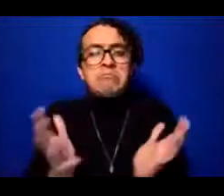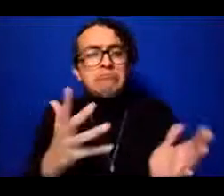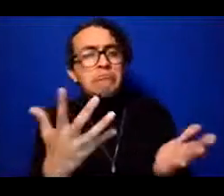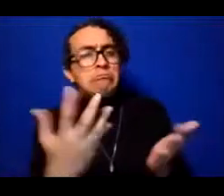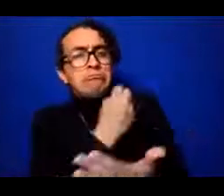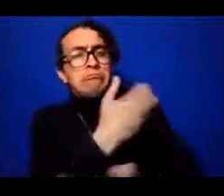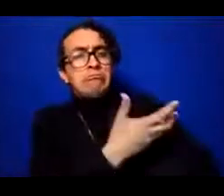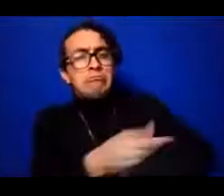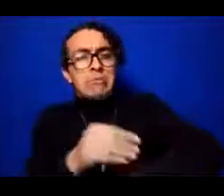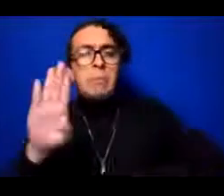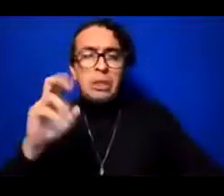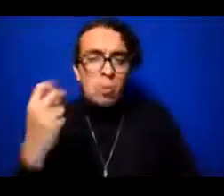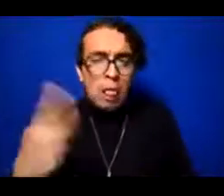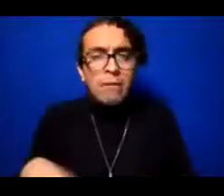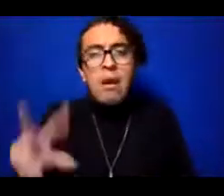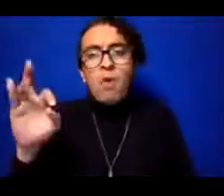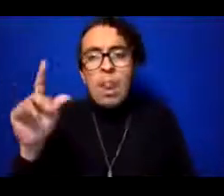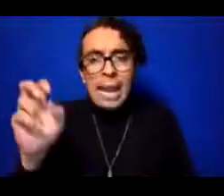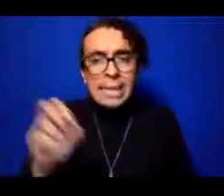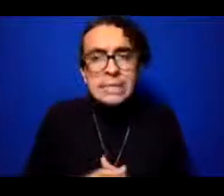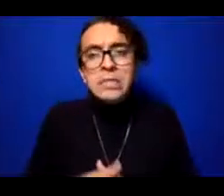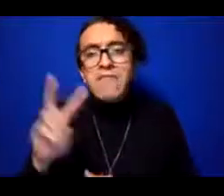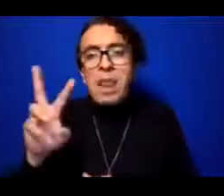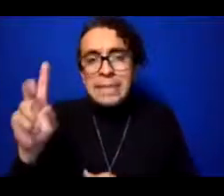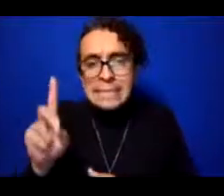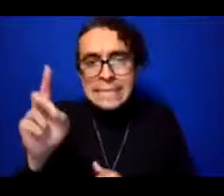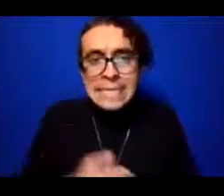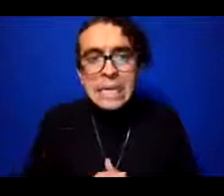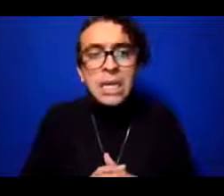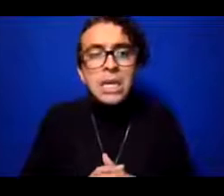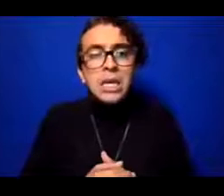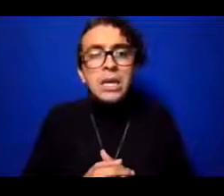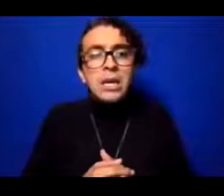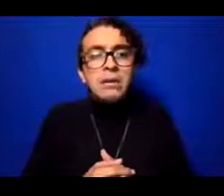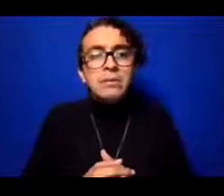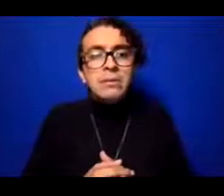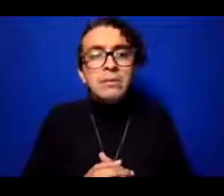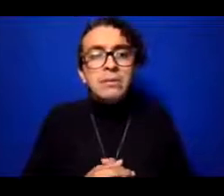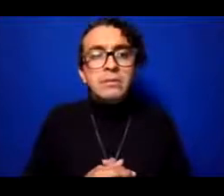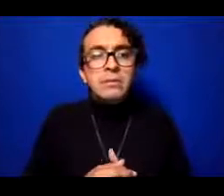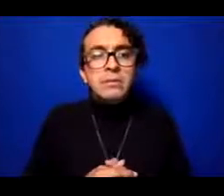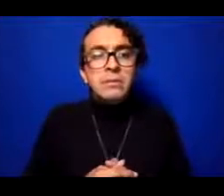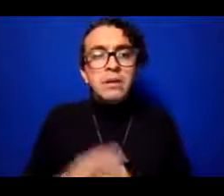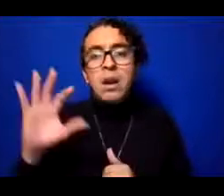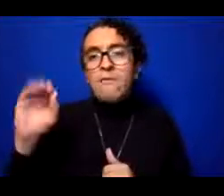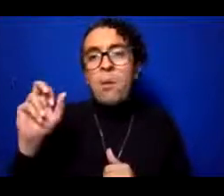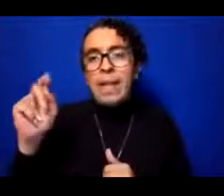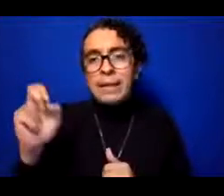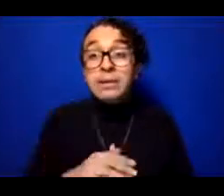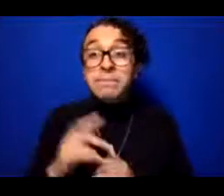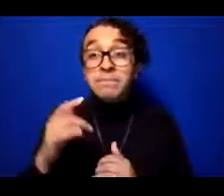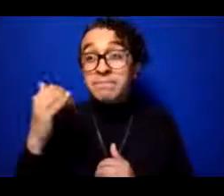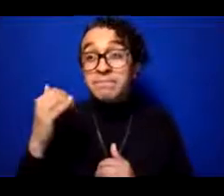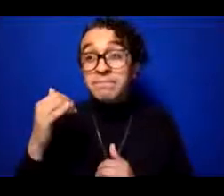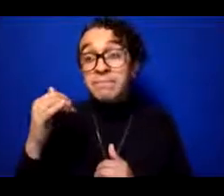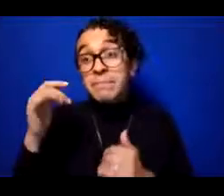B12, folate, vitamin D is, for some reason, tends to be low, especially if we're not getting out in the sun as much as we